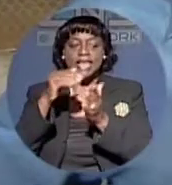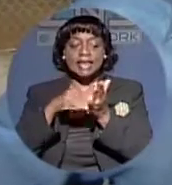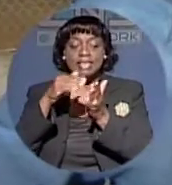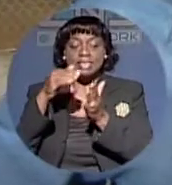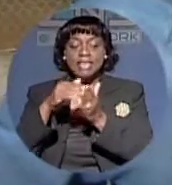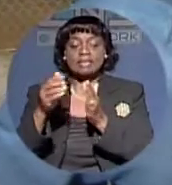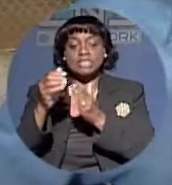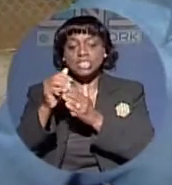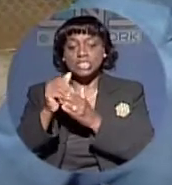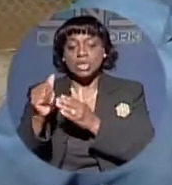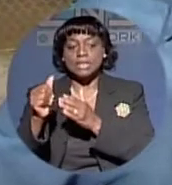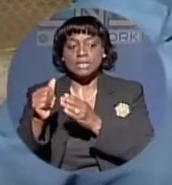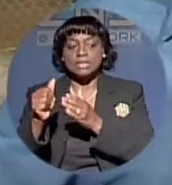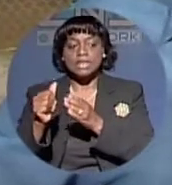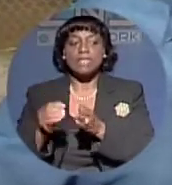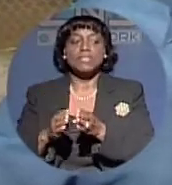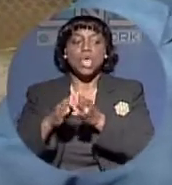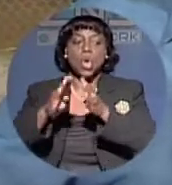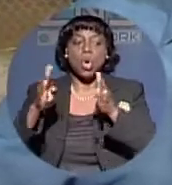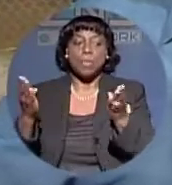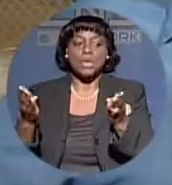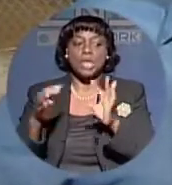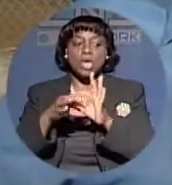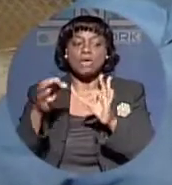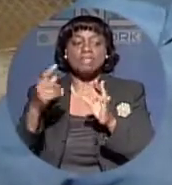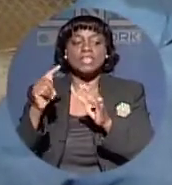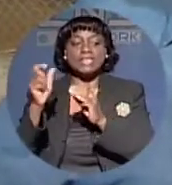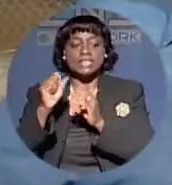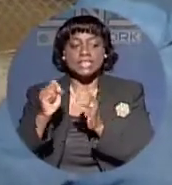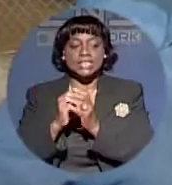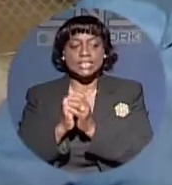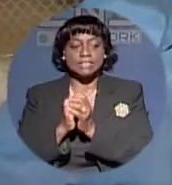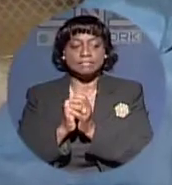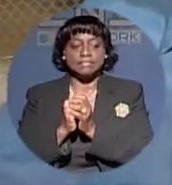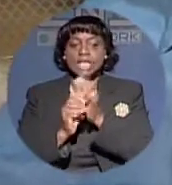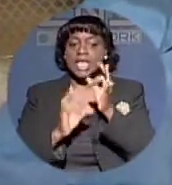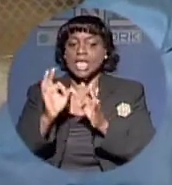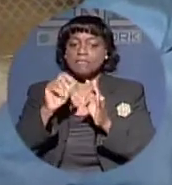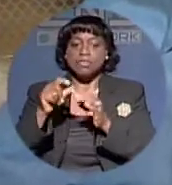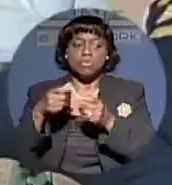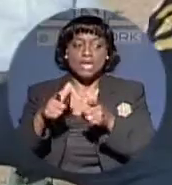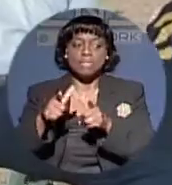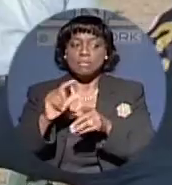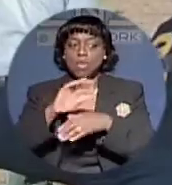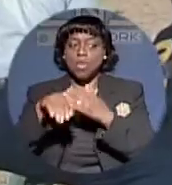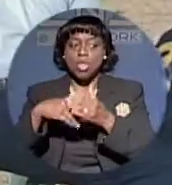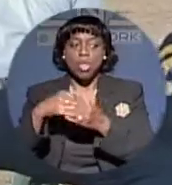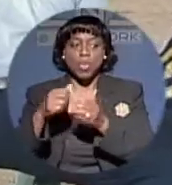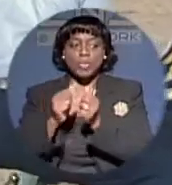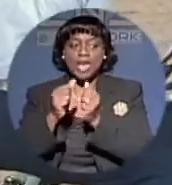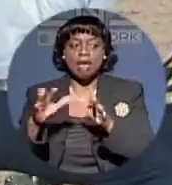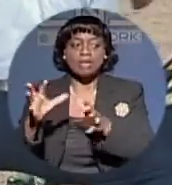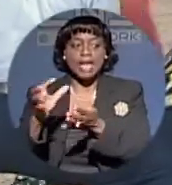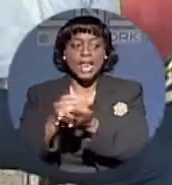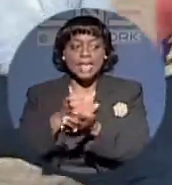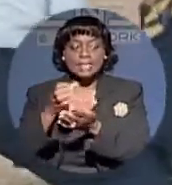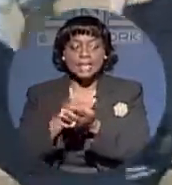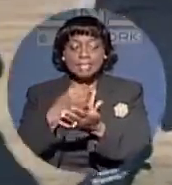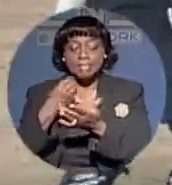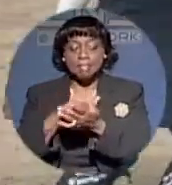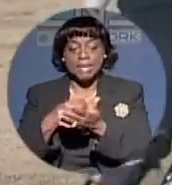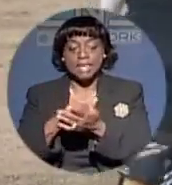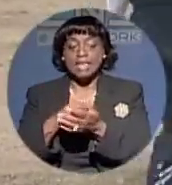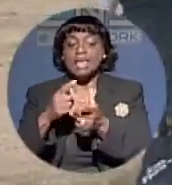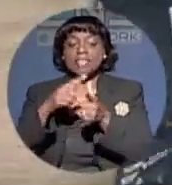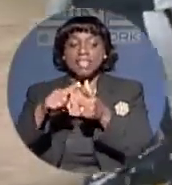Now, when you allow your entire season to go without doing that funds, naturally, you're going to have a problem when it comes down to the round robin. It was once the responsibility of